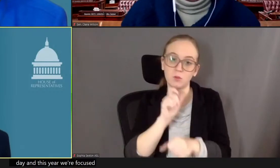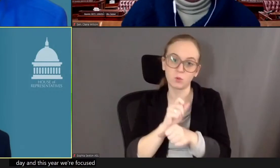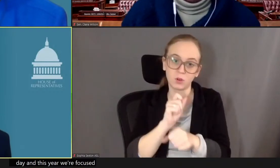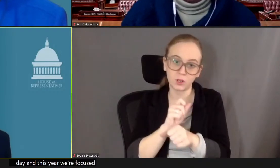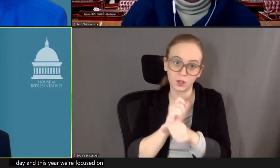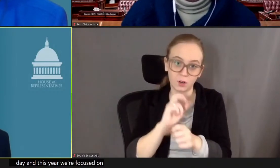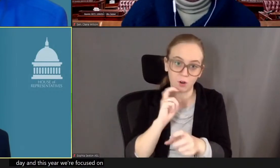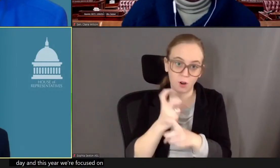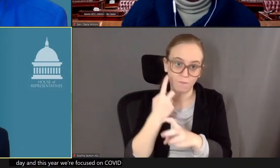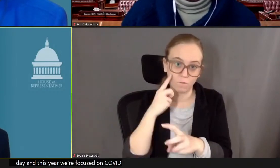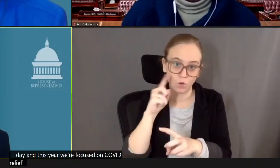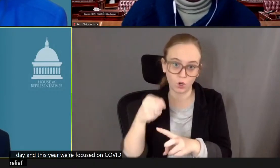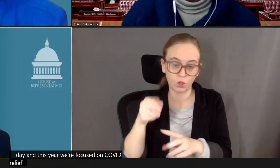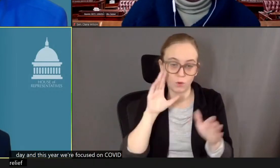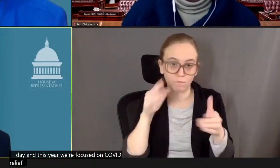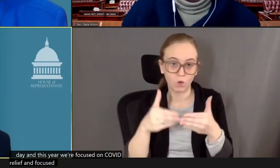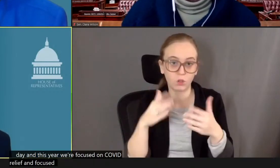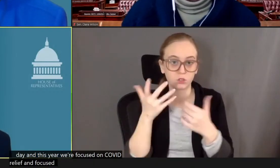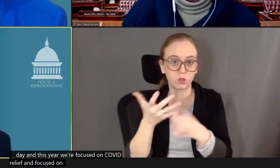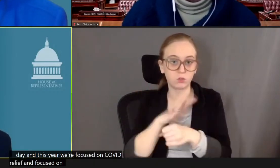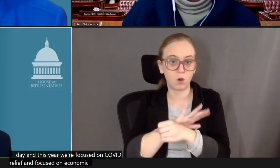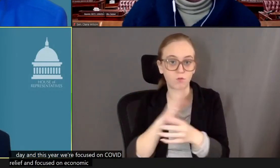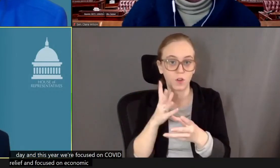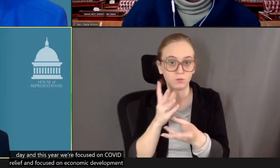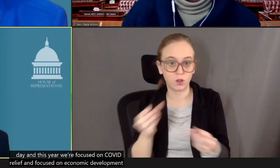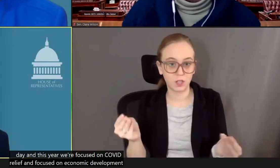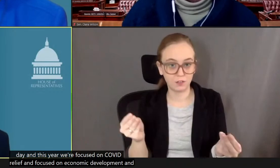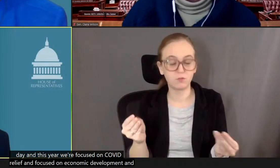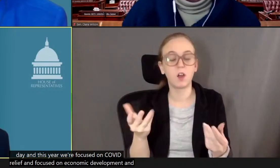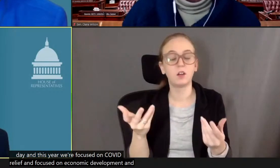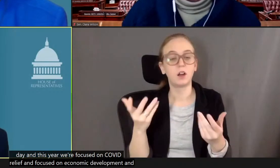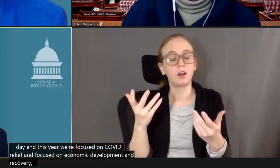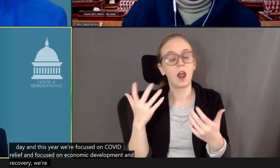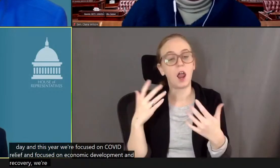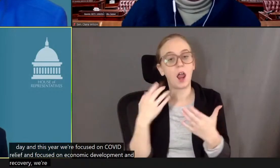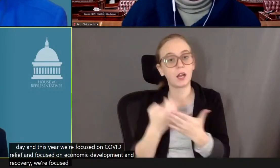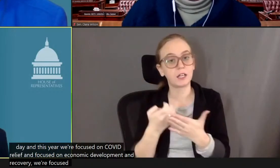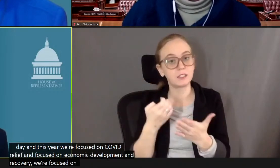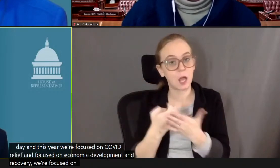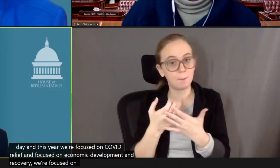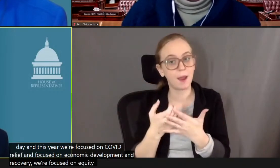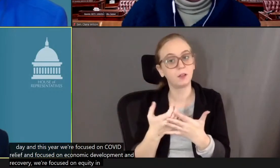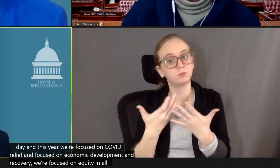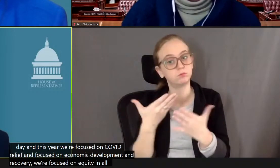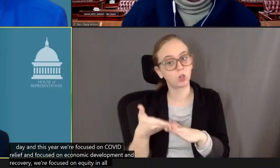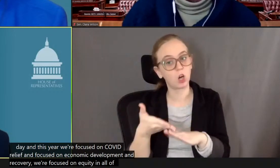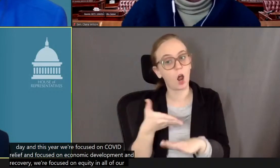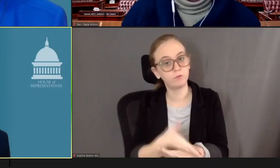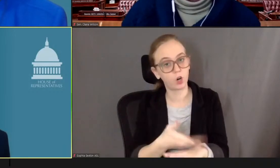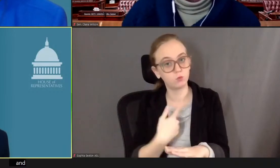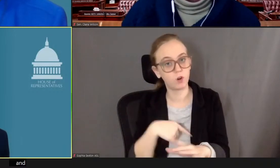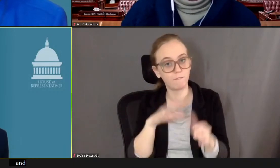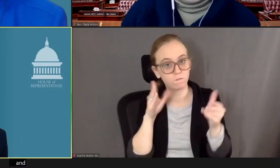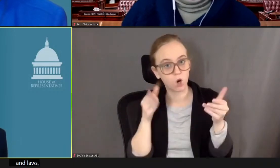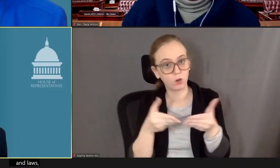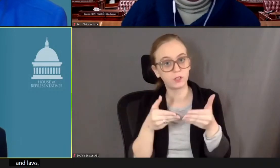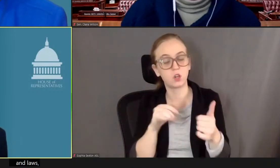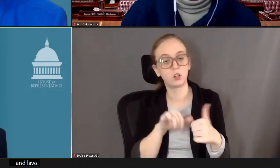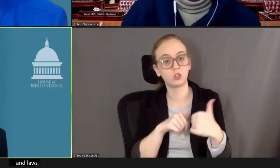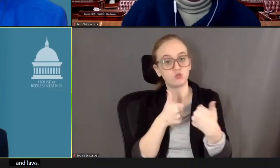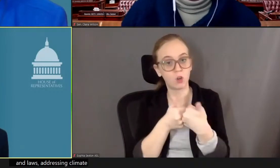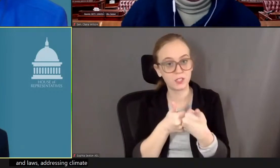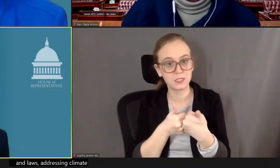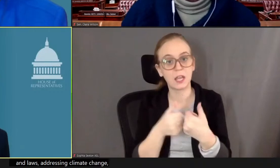on economic development and recovery. We're focused on equity in all of our budgets and laws, addressing climate change, police reform, but